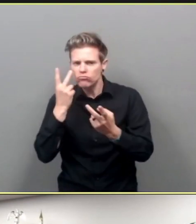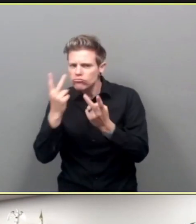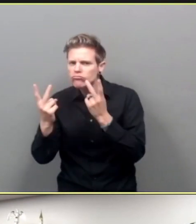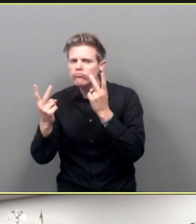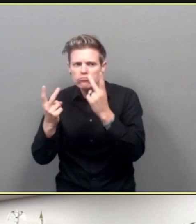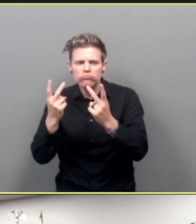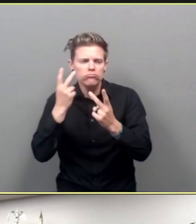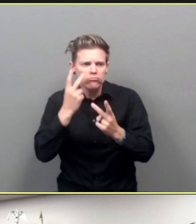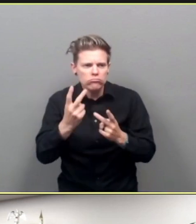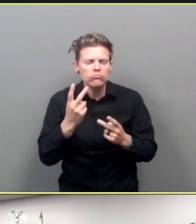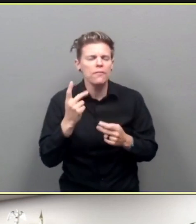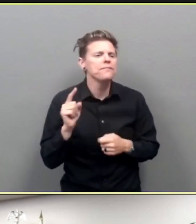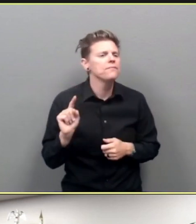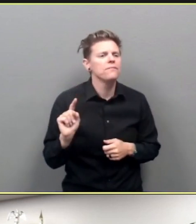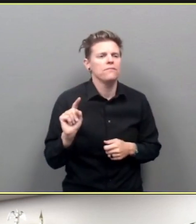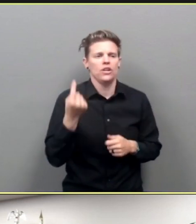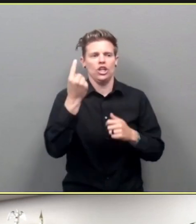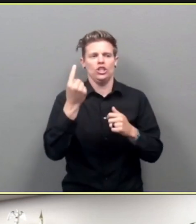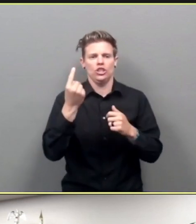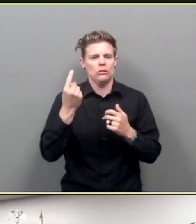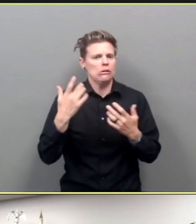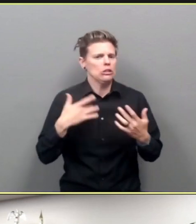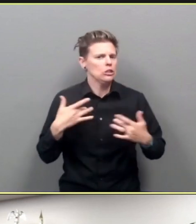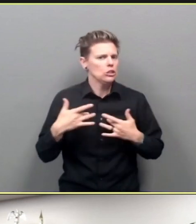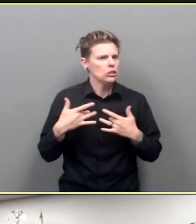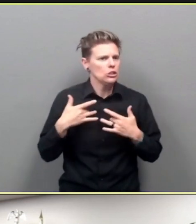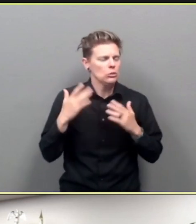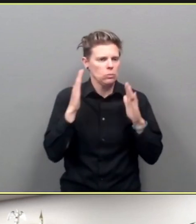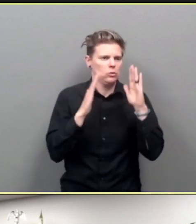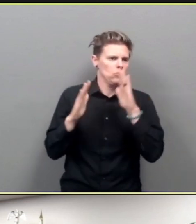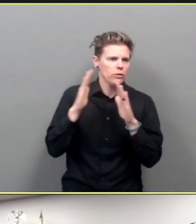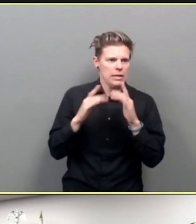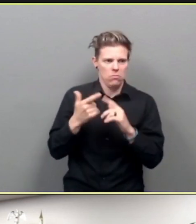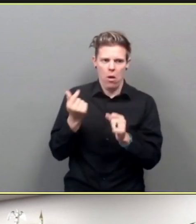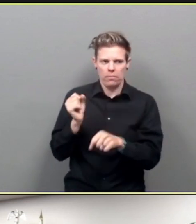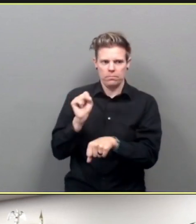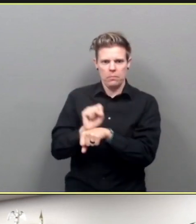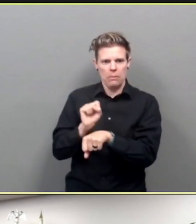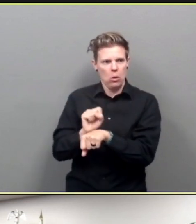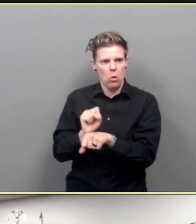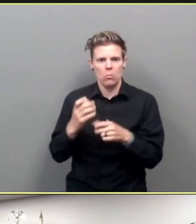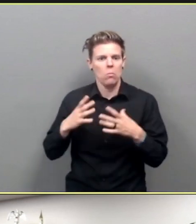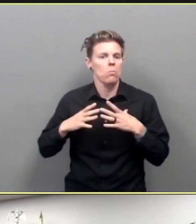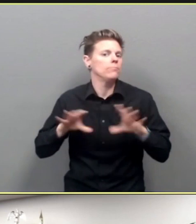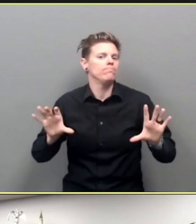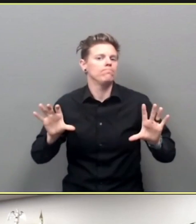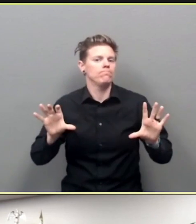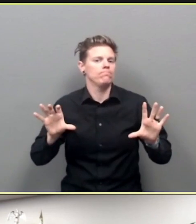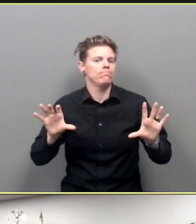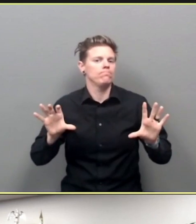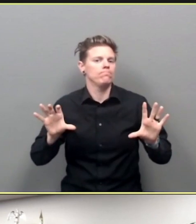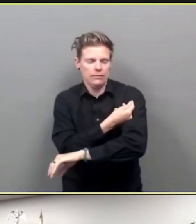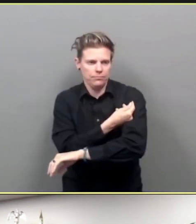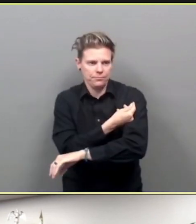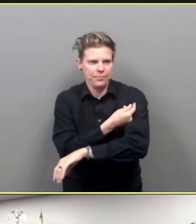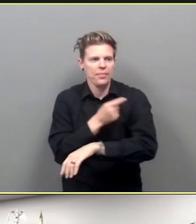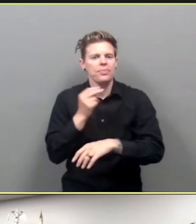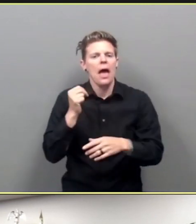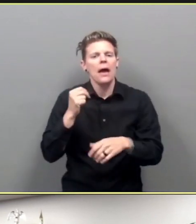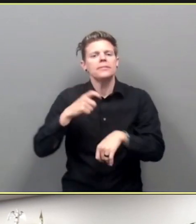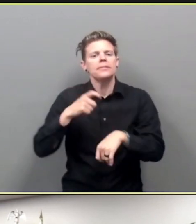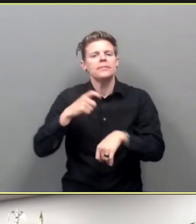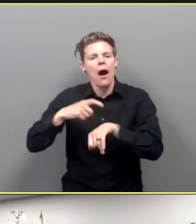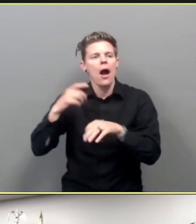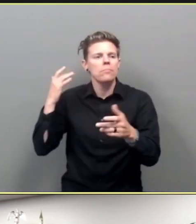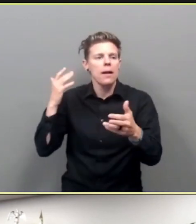of concern expressed by employees, people who don't want to be vaccinated at all. And then as the date gets close and the